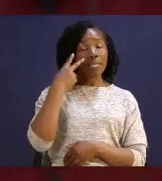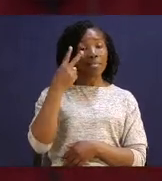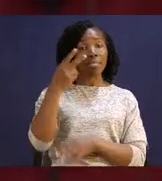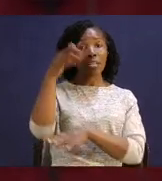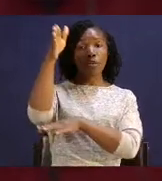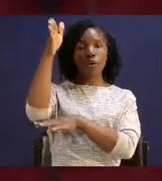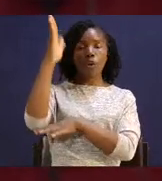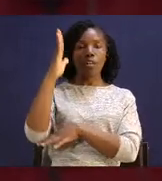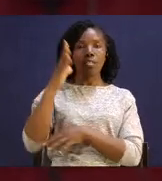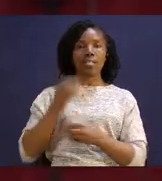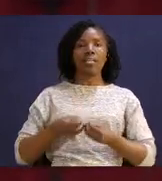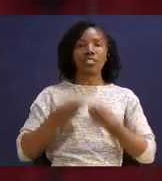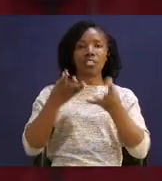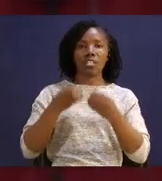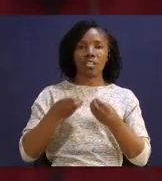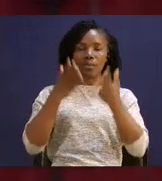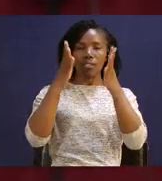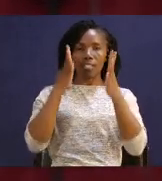of the generosity of God.